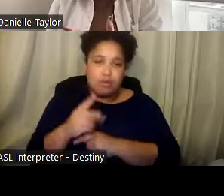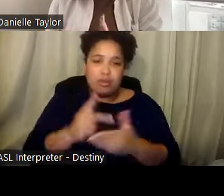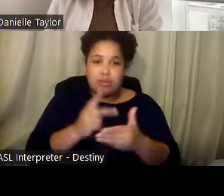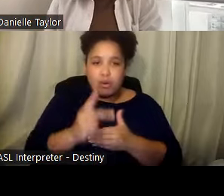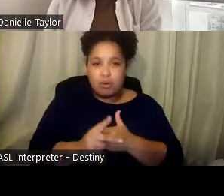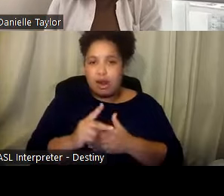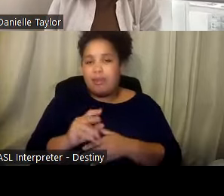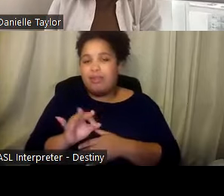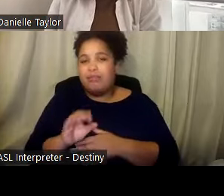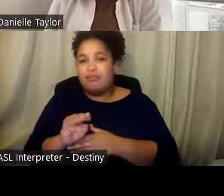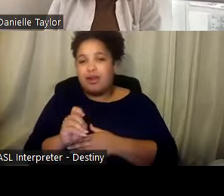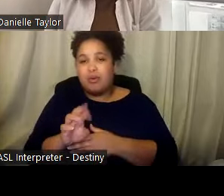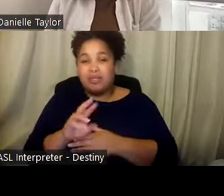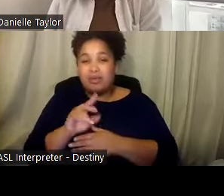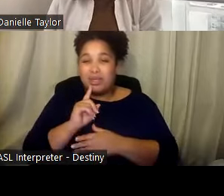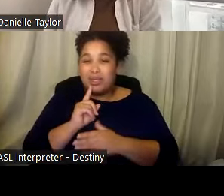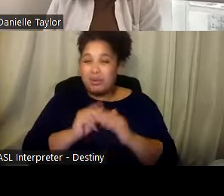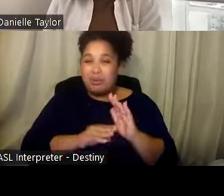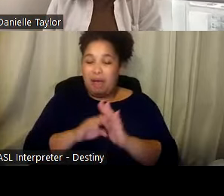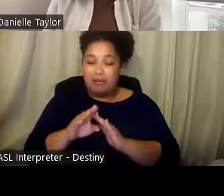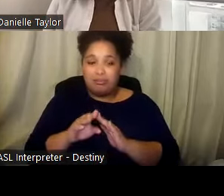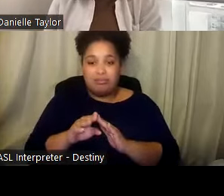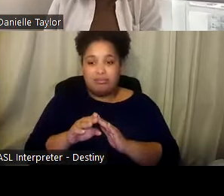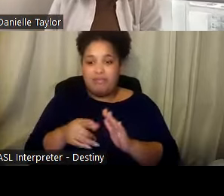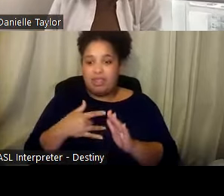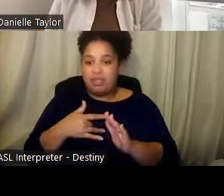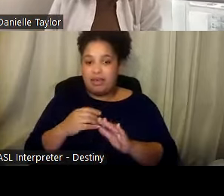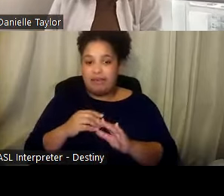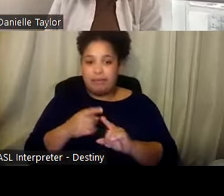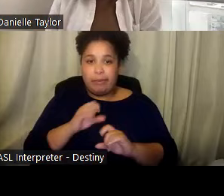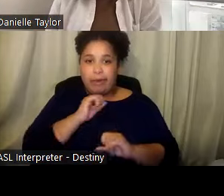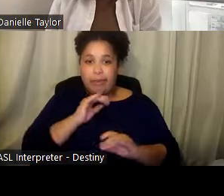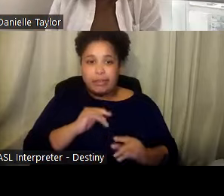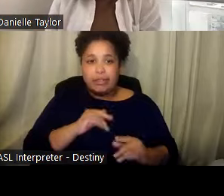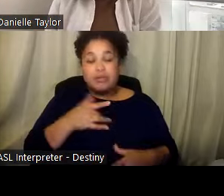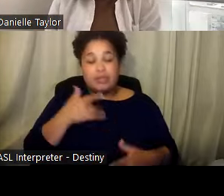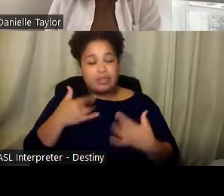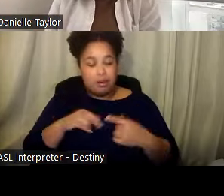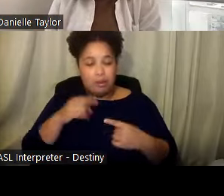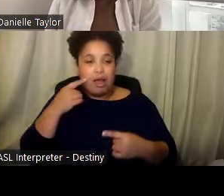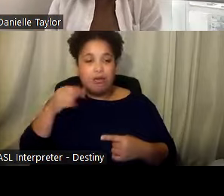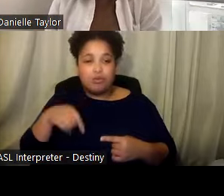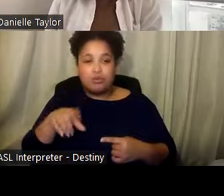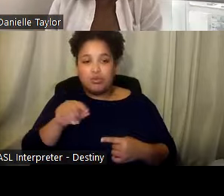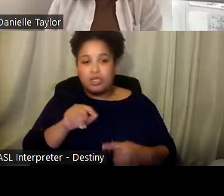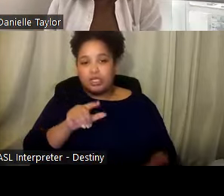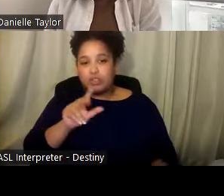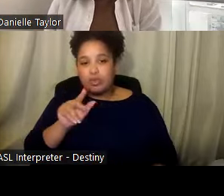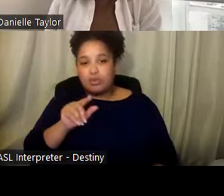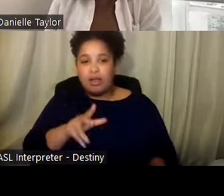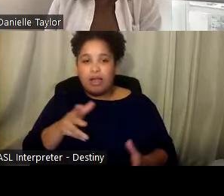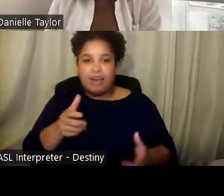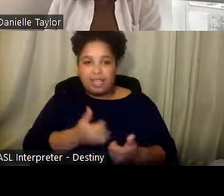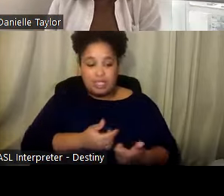built almost entirely from scratch. And we're really, really excited for 2023. It felt like this month of January was really a lot of the moving